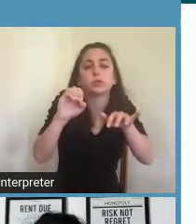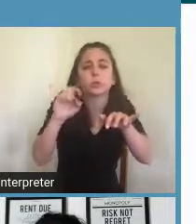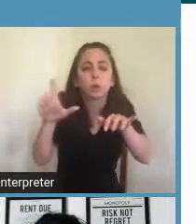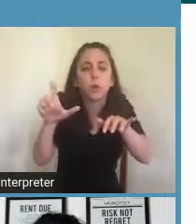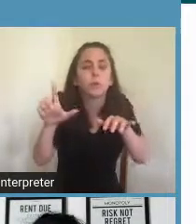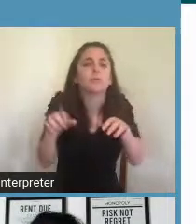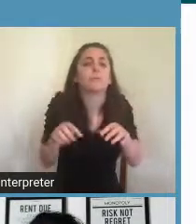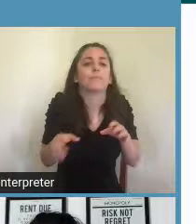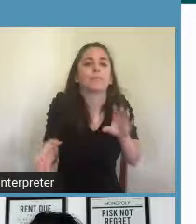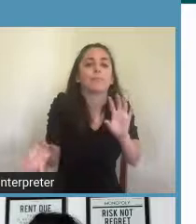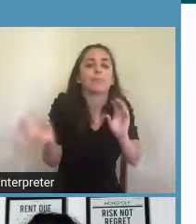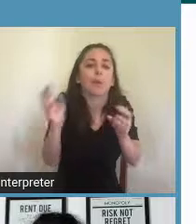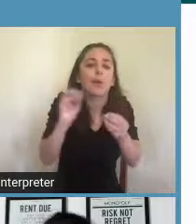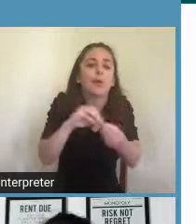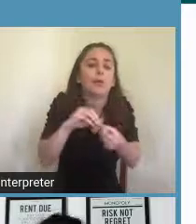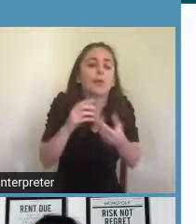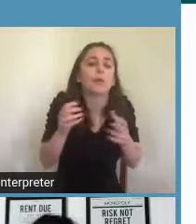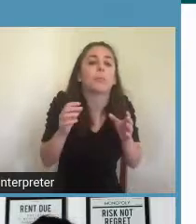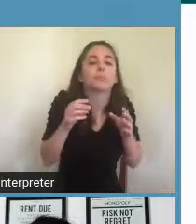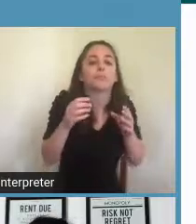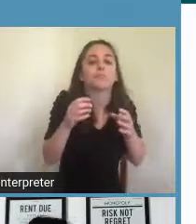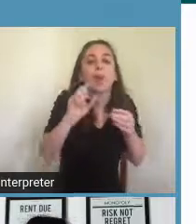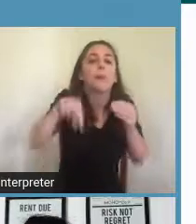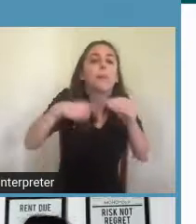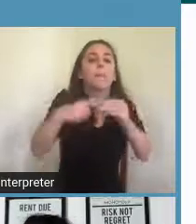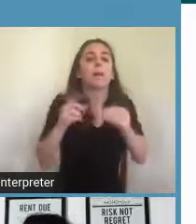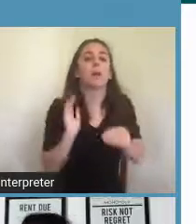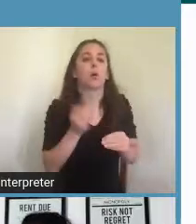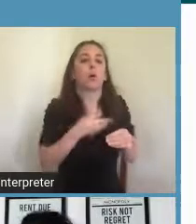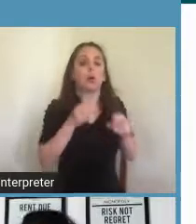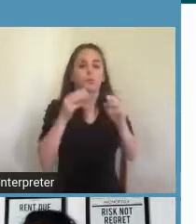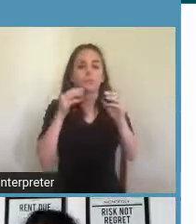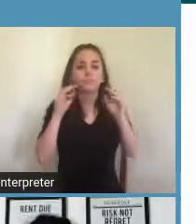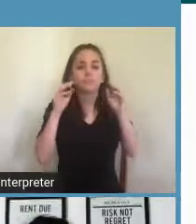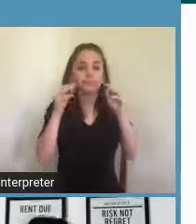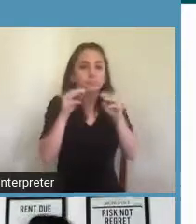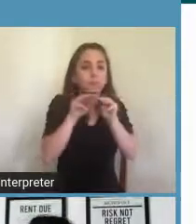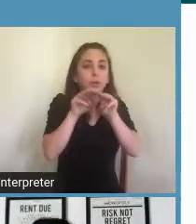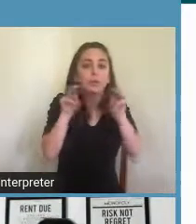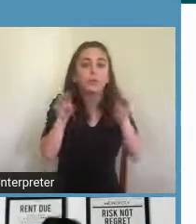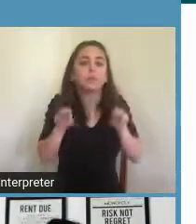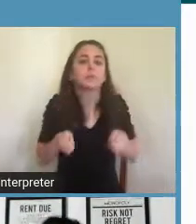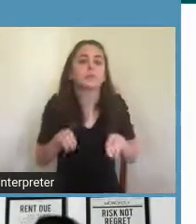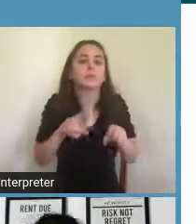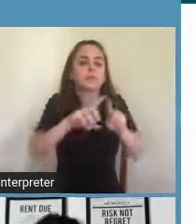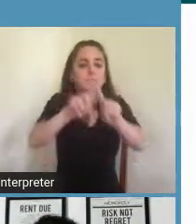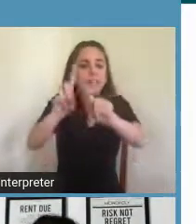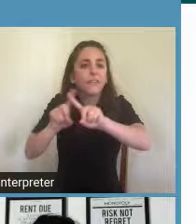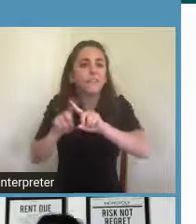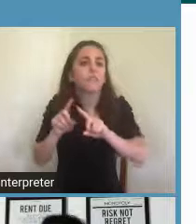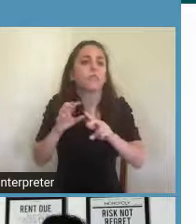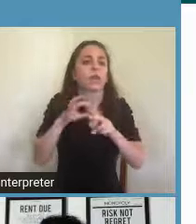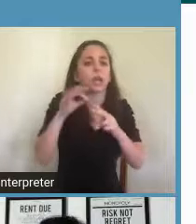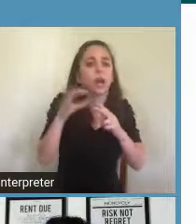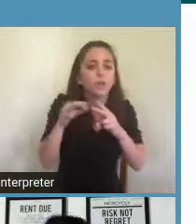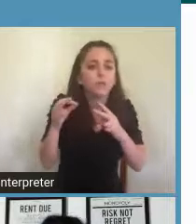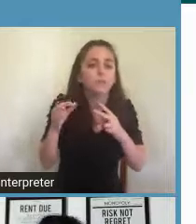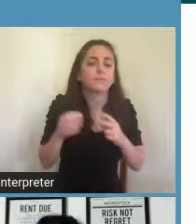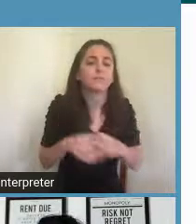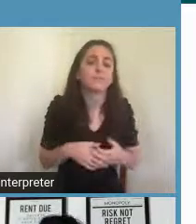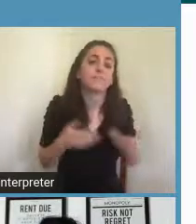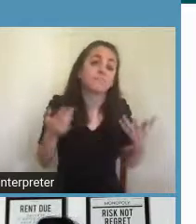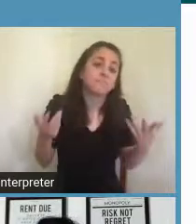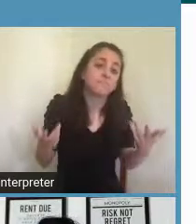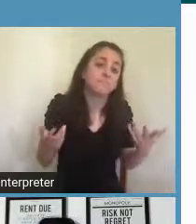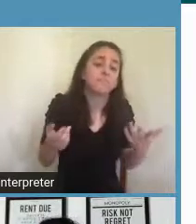museum, keyword to rank for, Jane Addams, what's the tone of voice, nostalgic. And I just got several different options. Now, again, some of this could